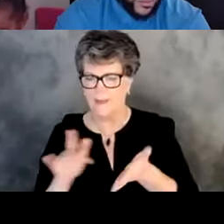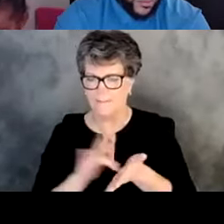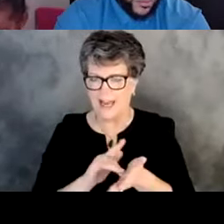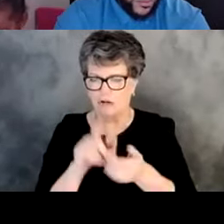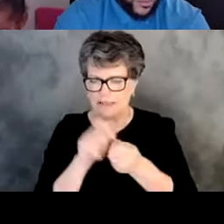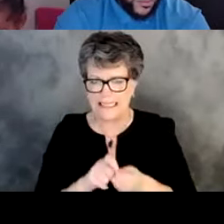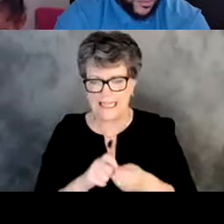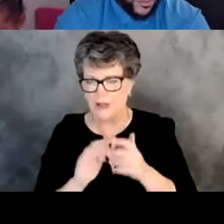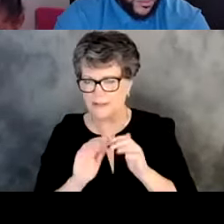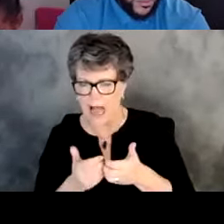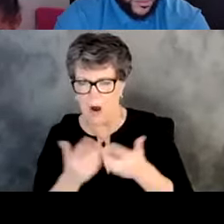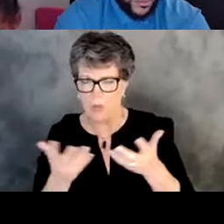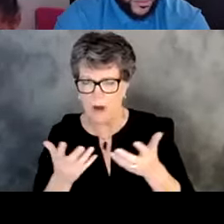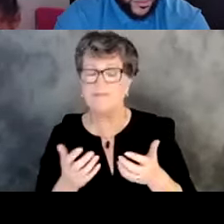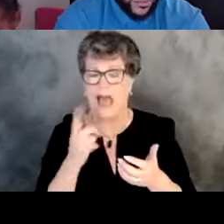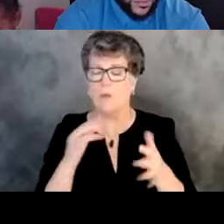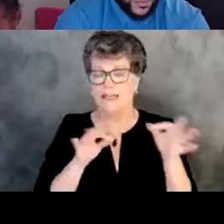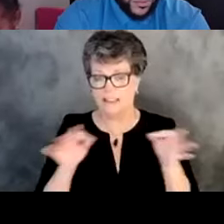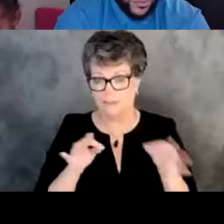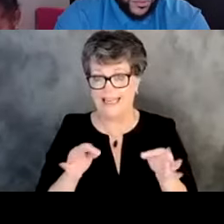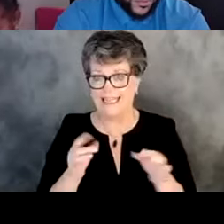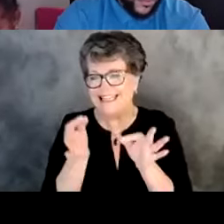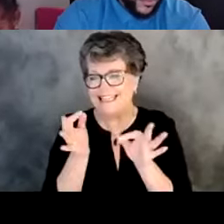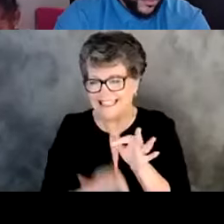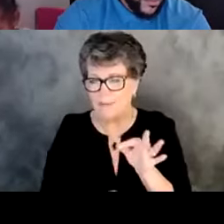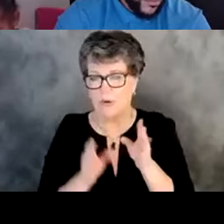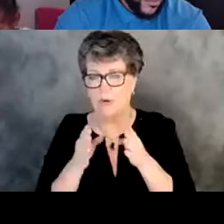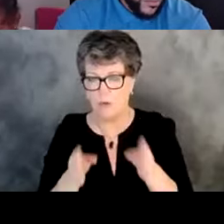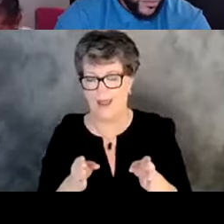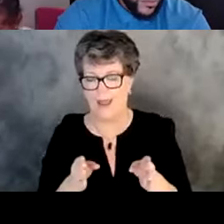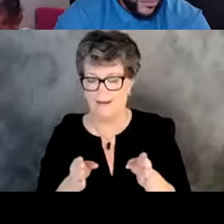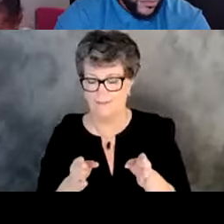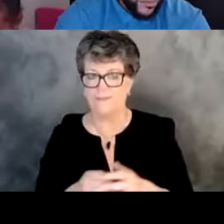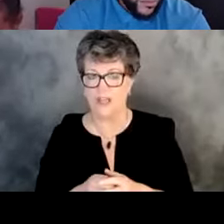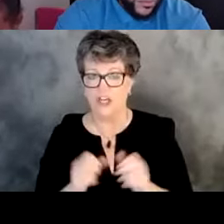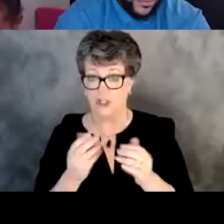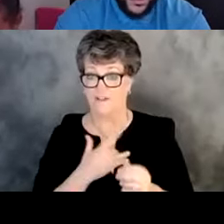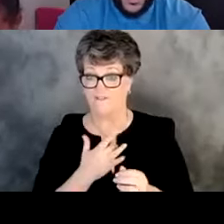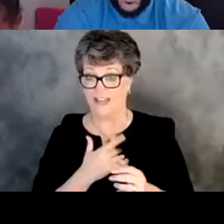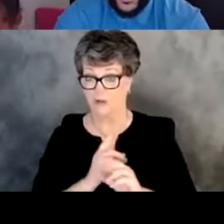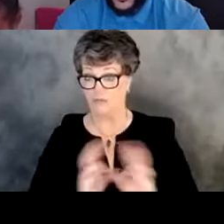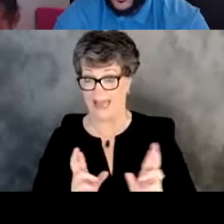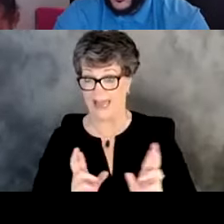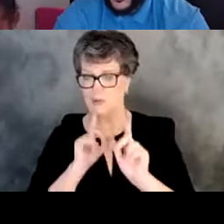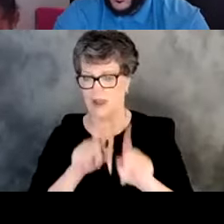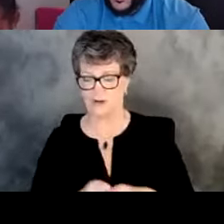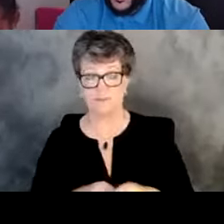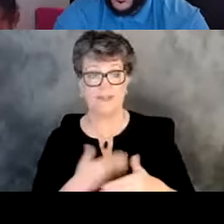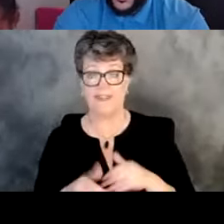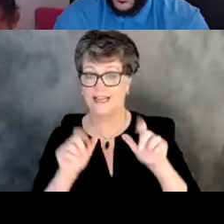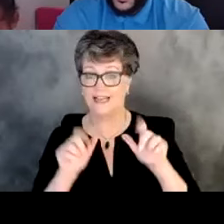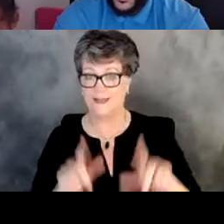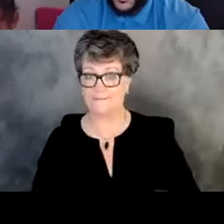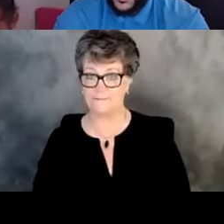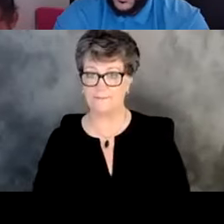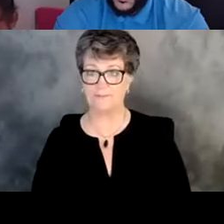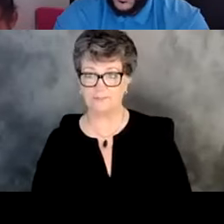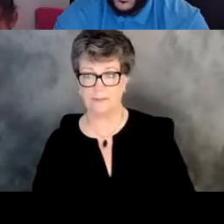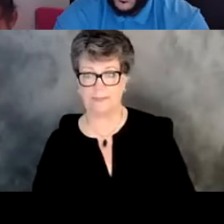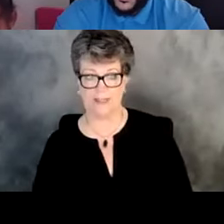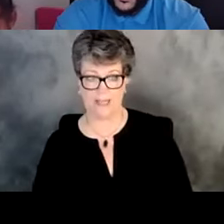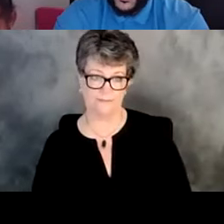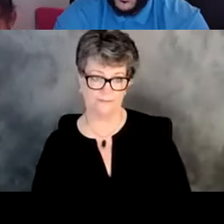it, I'm going to try and explain it in as simple forms as possible so that you guys feel prepared to do that. Next slide.